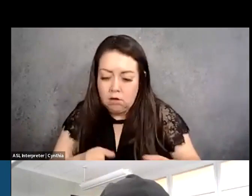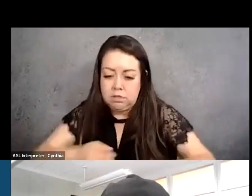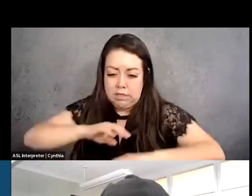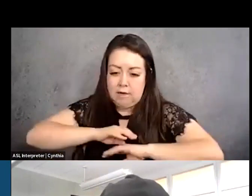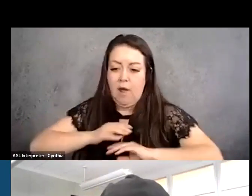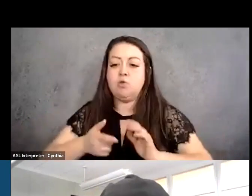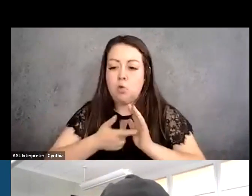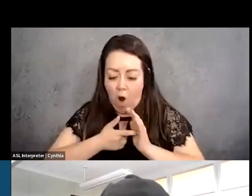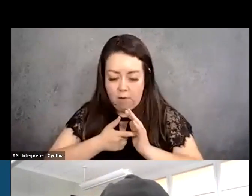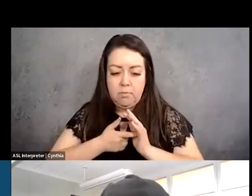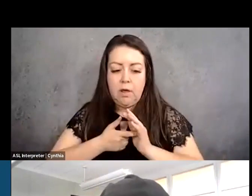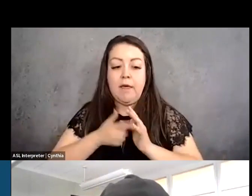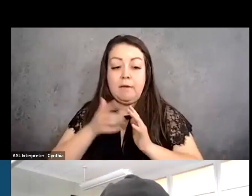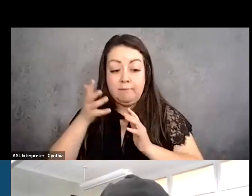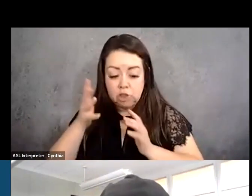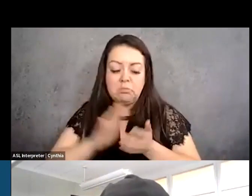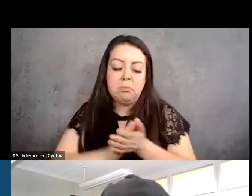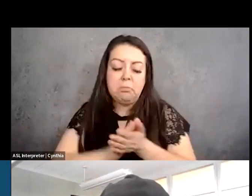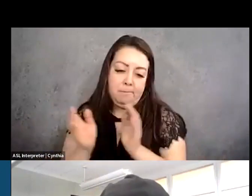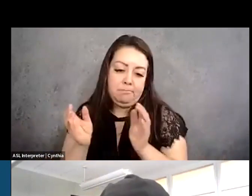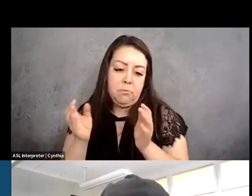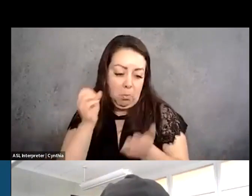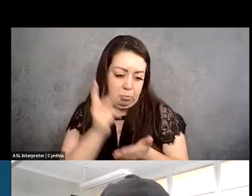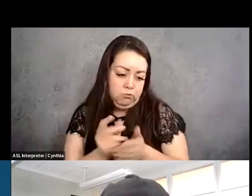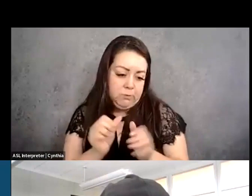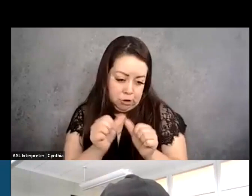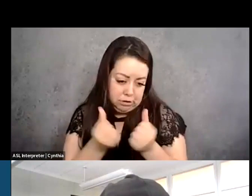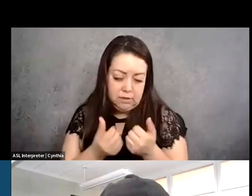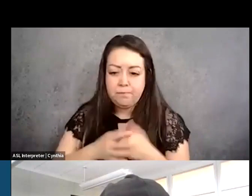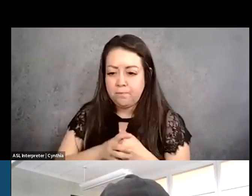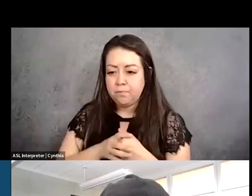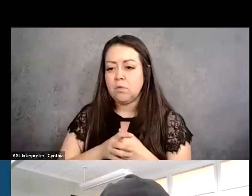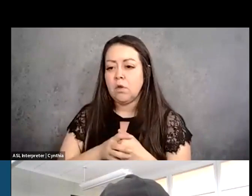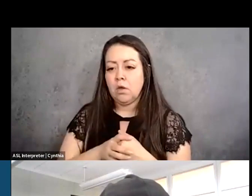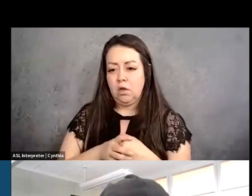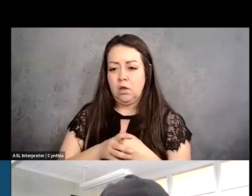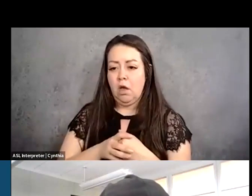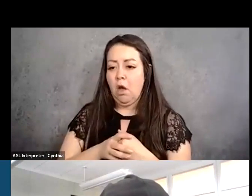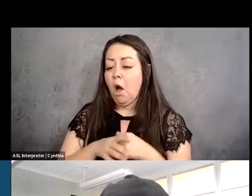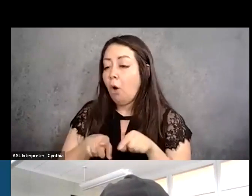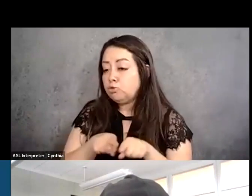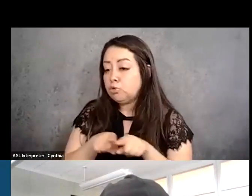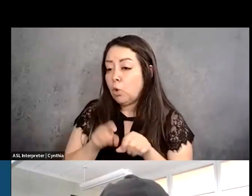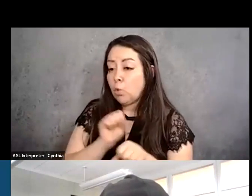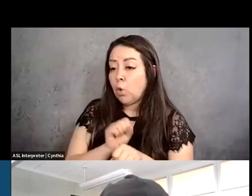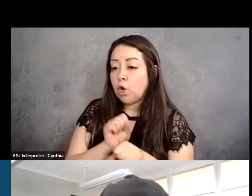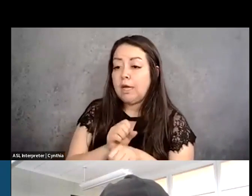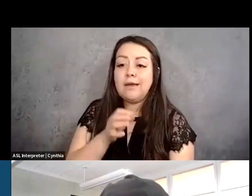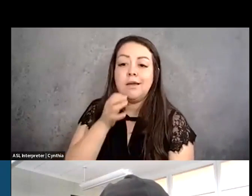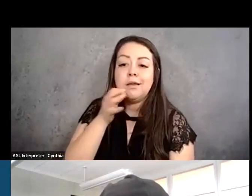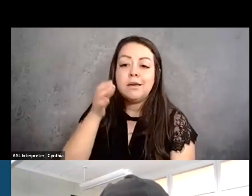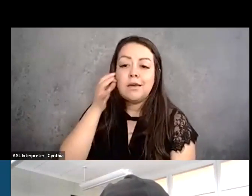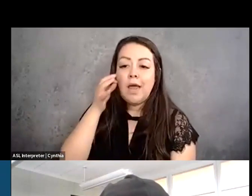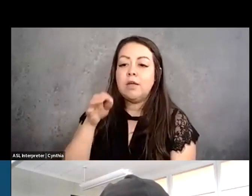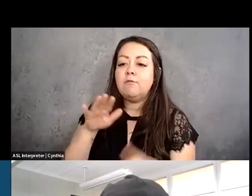become HUD approved agencies. So we're really kind of working primarily, of course, in Native communities with agencies